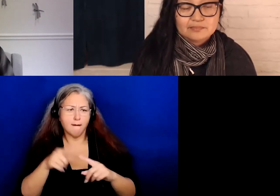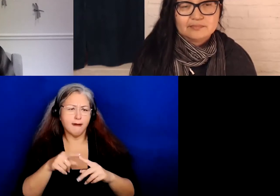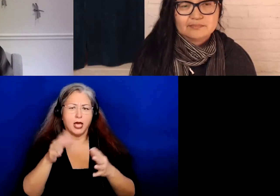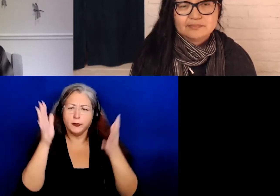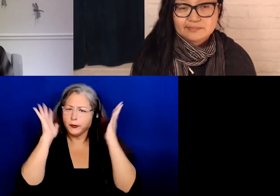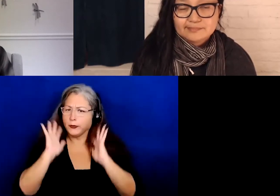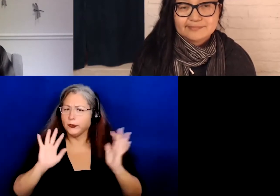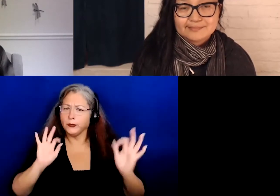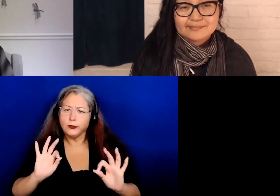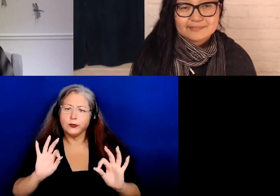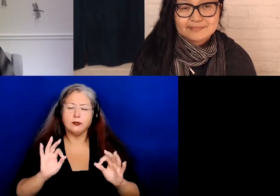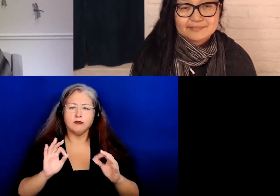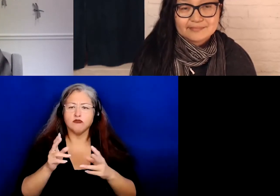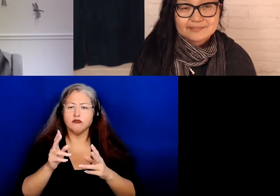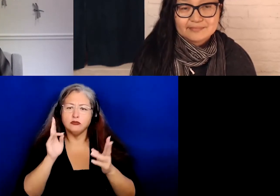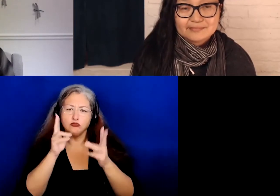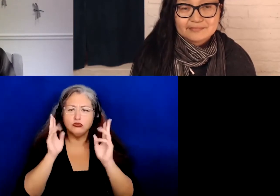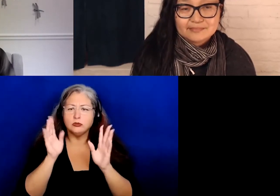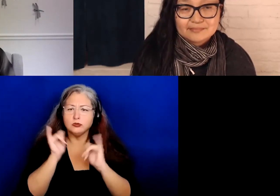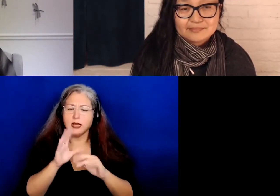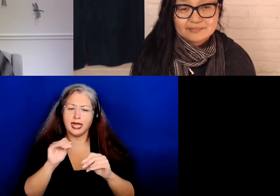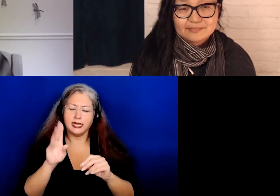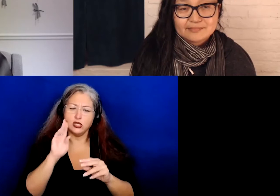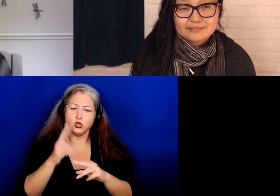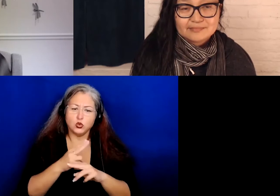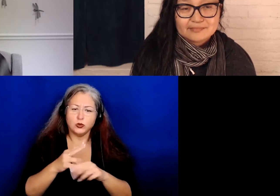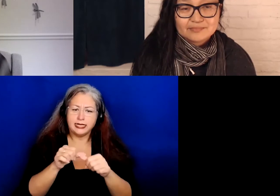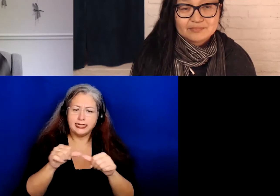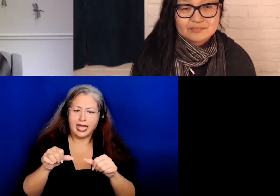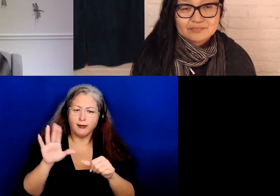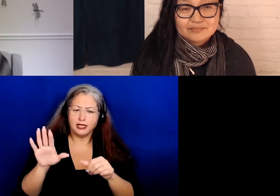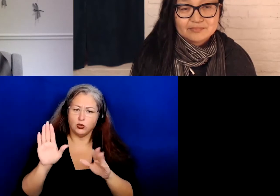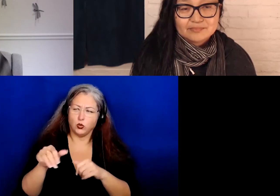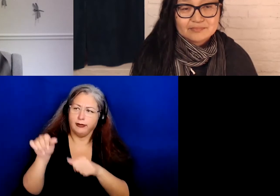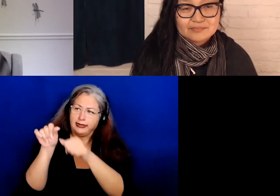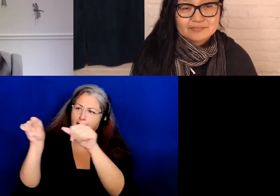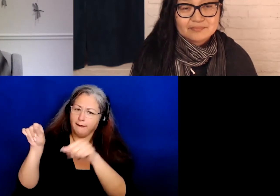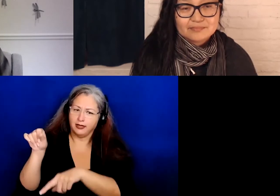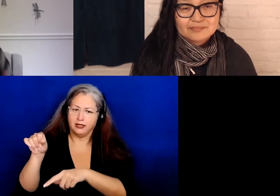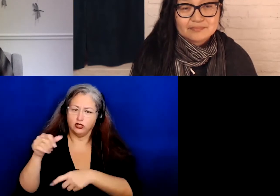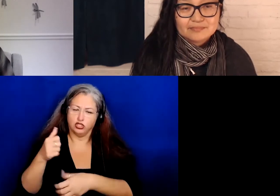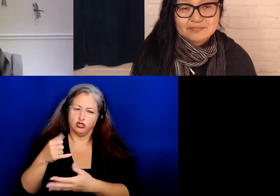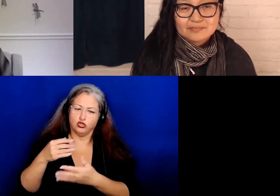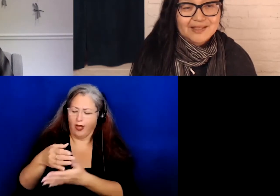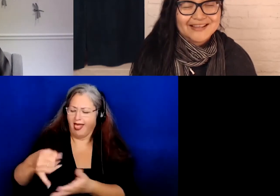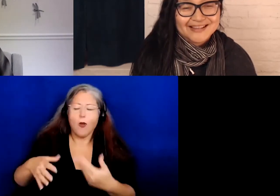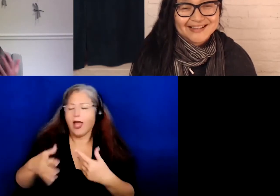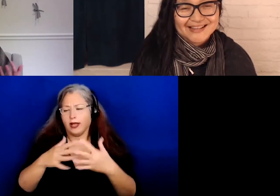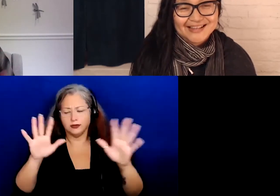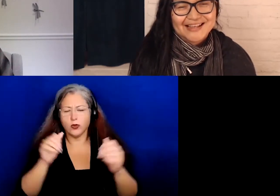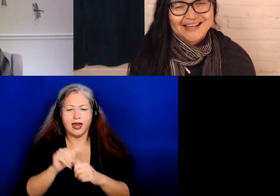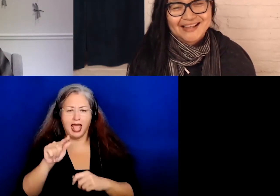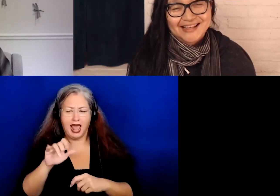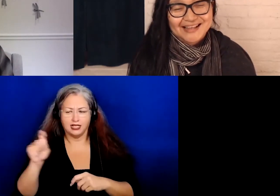liked to keep, he put a piece of tape on his side of the room to delineate, whatever. And then